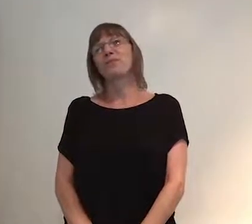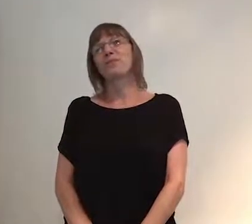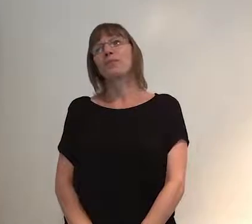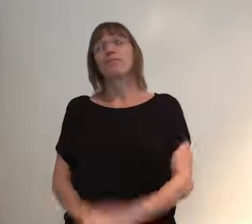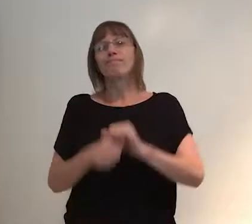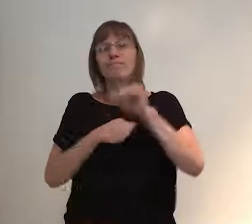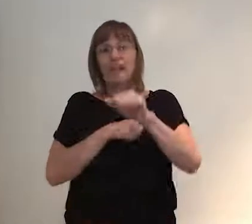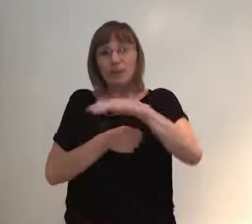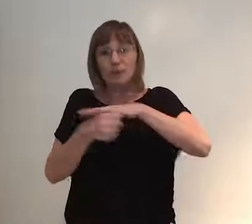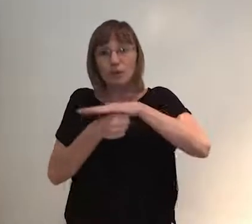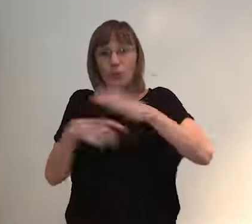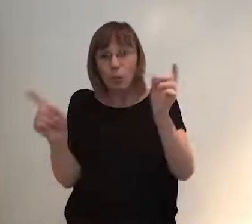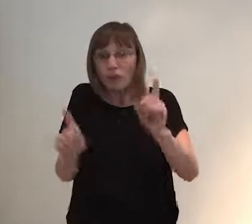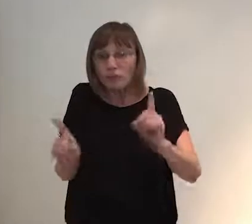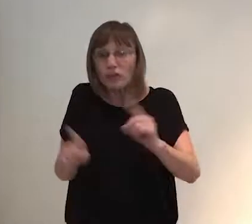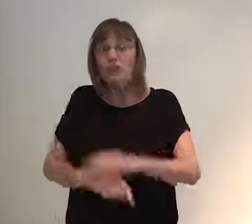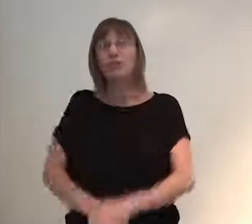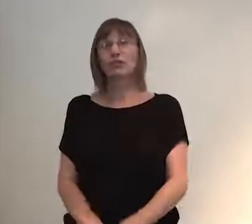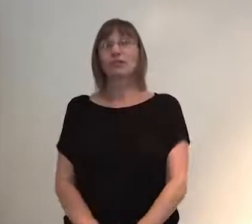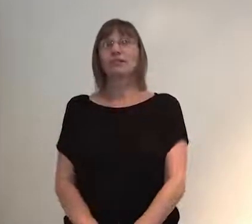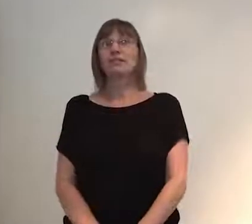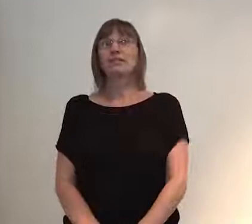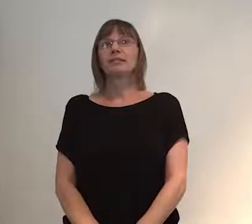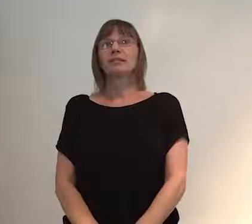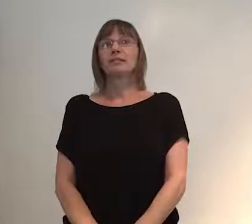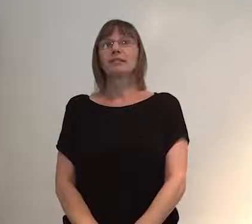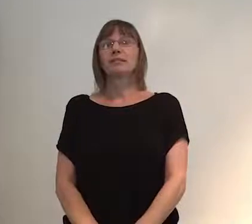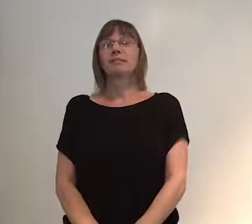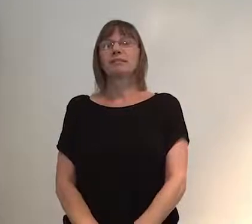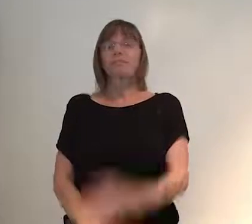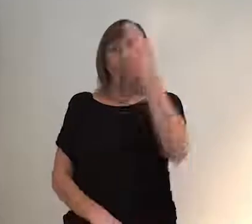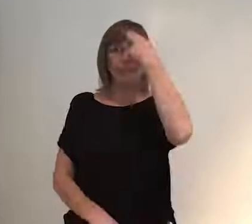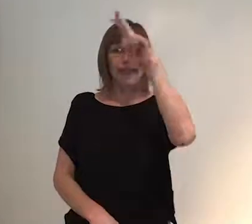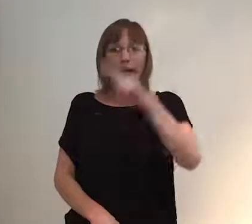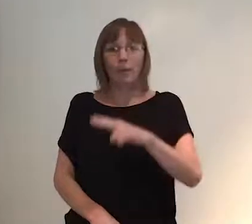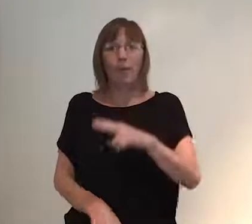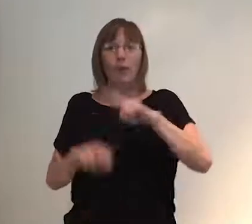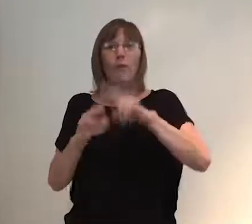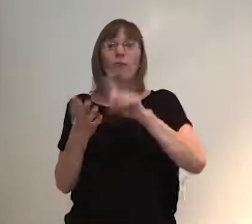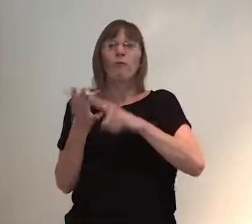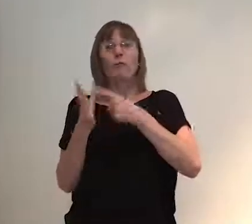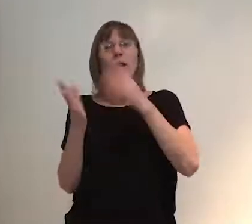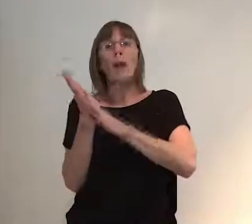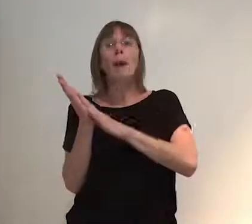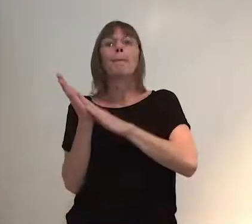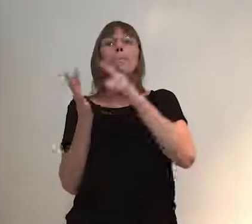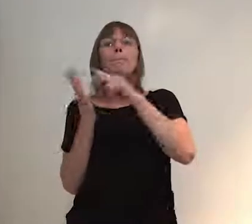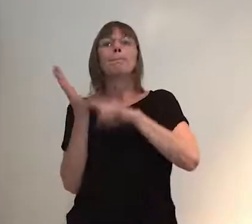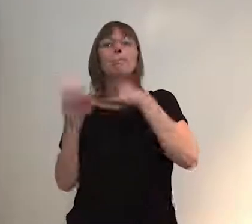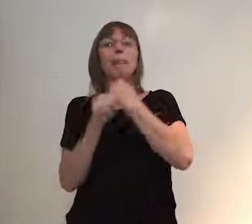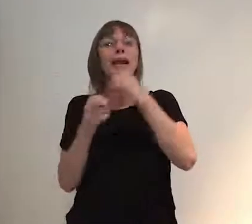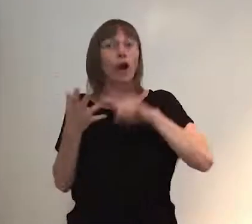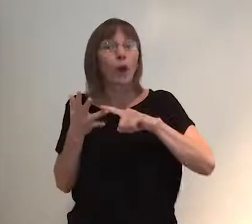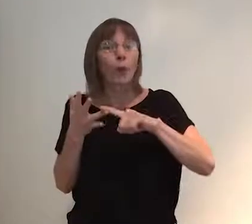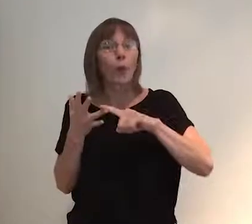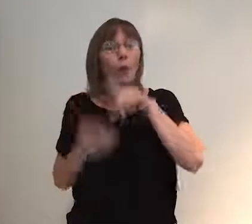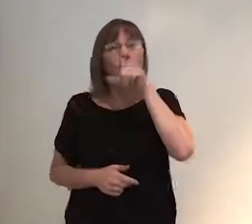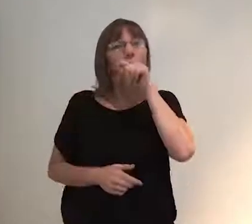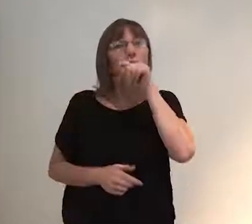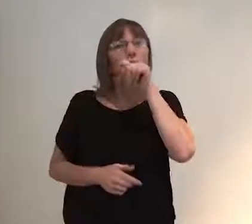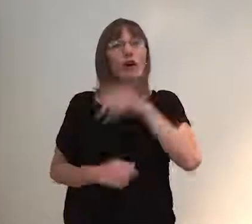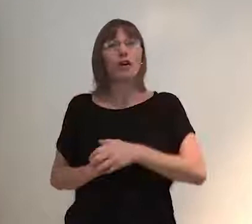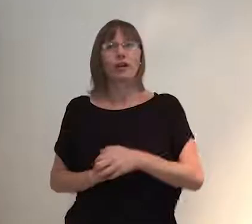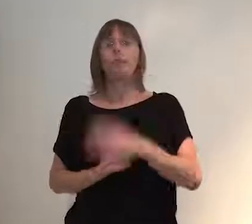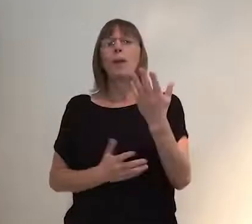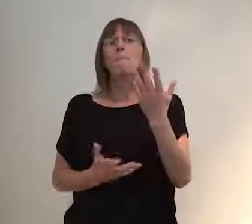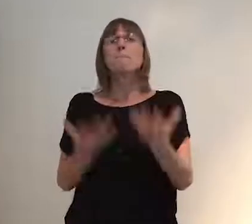Okay, so the next pose we're going to do is a pose called Flamingo Pose. So this is a standing